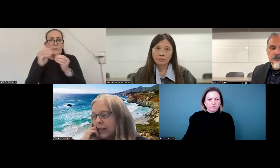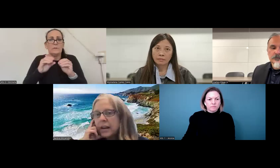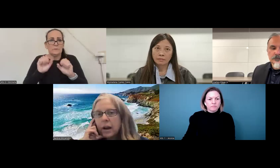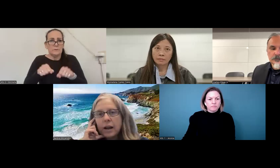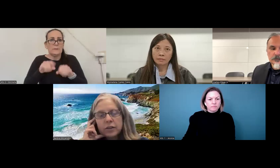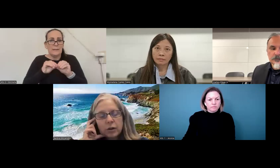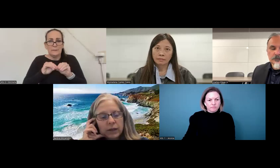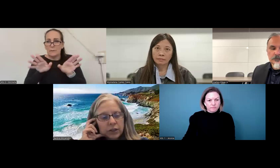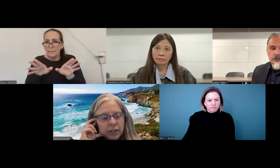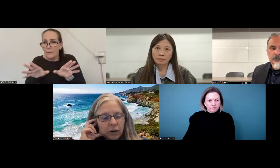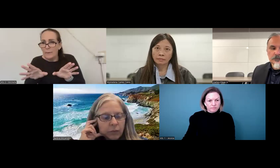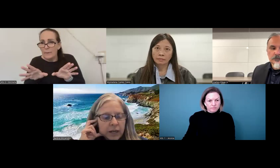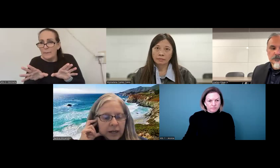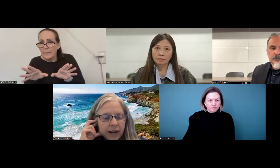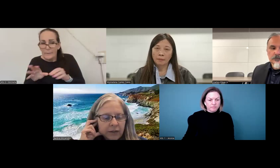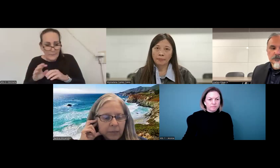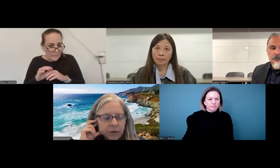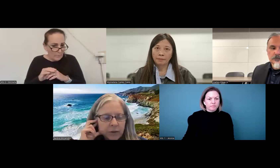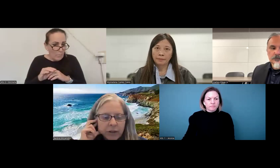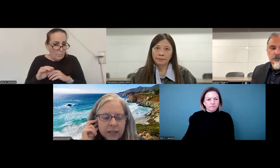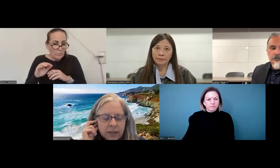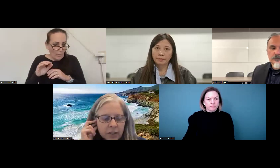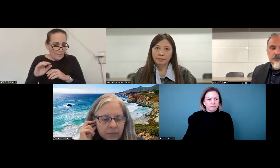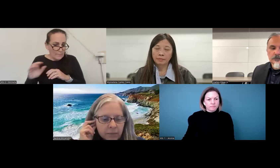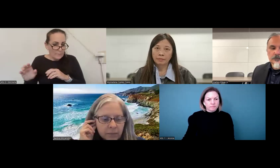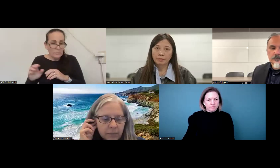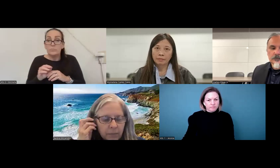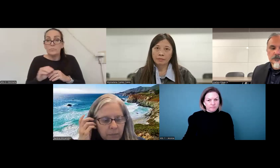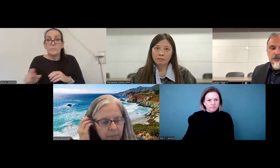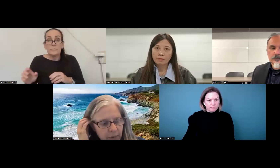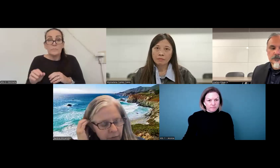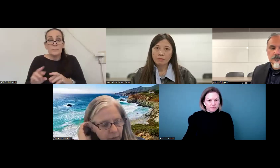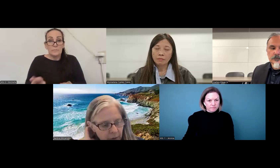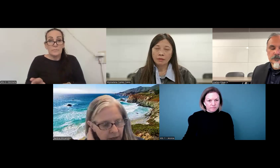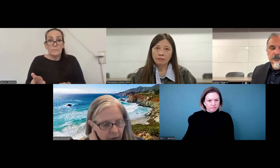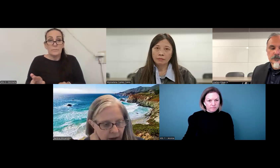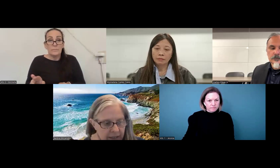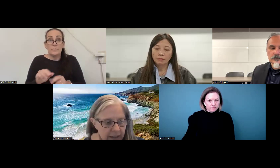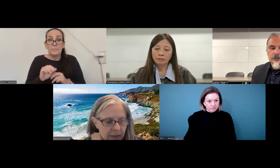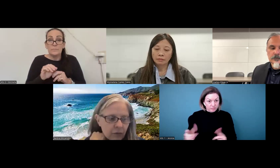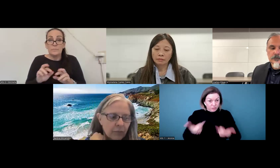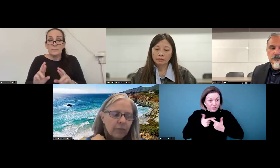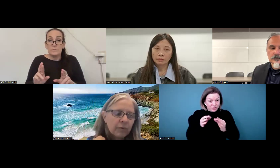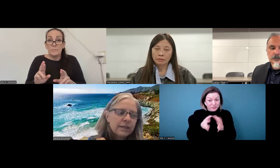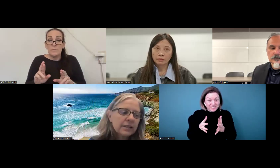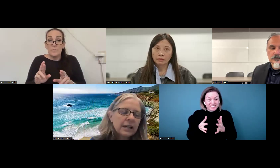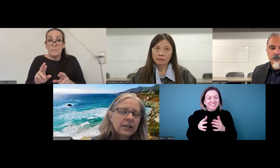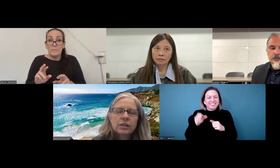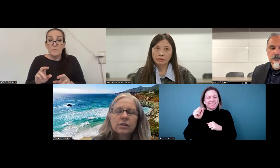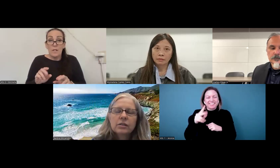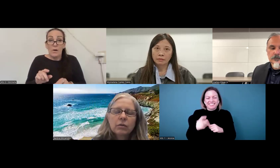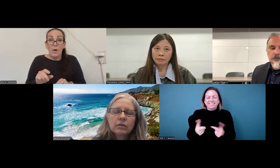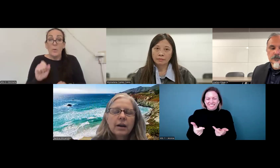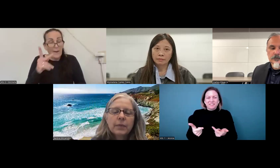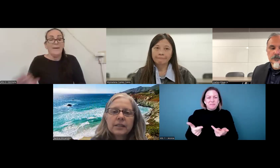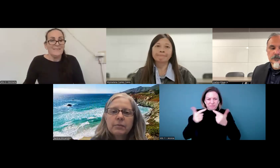And then just a question, are we going to have an opportunity to put forward ideas for